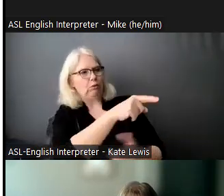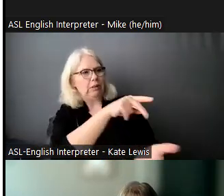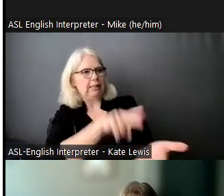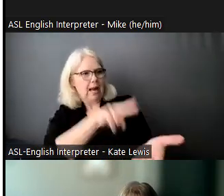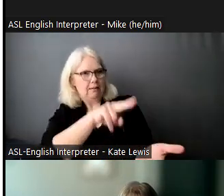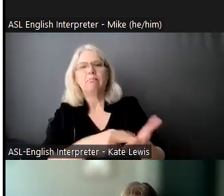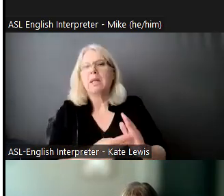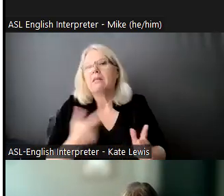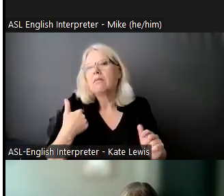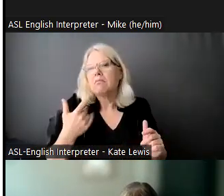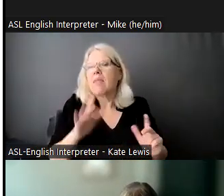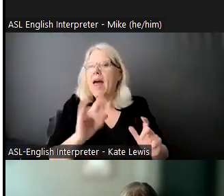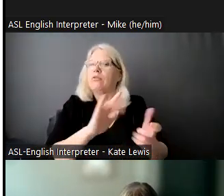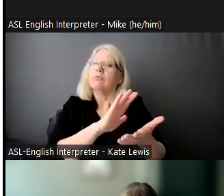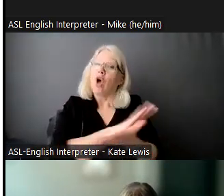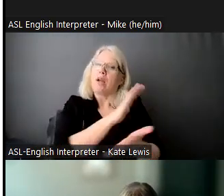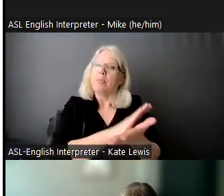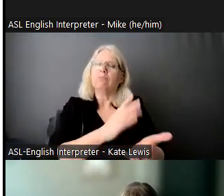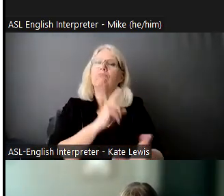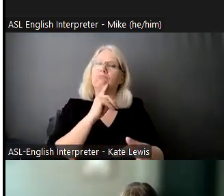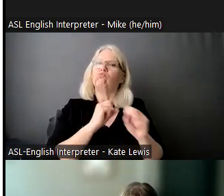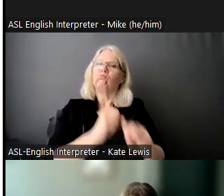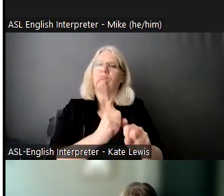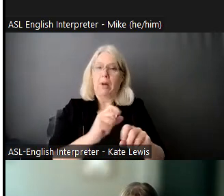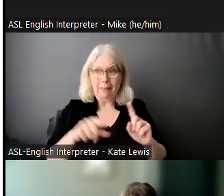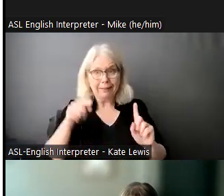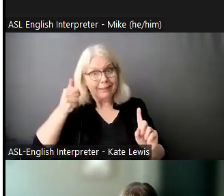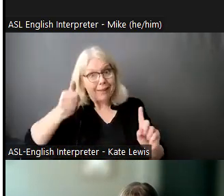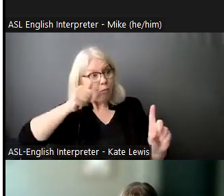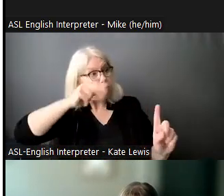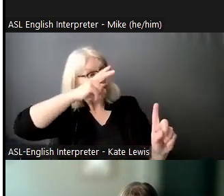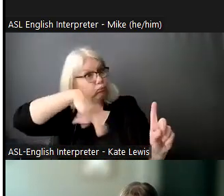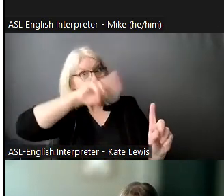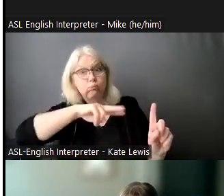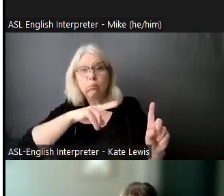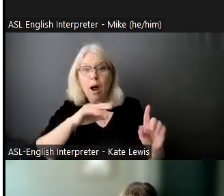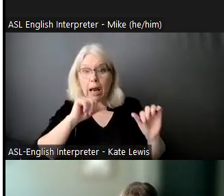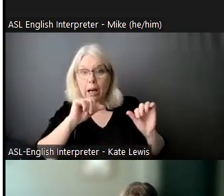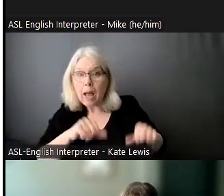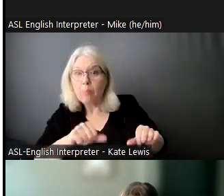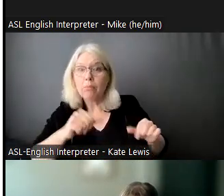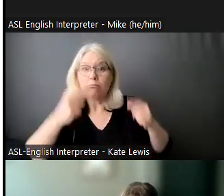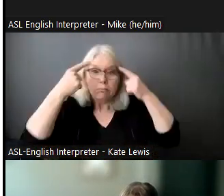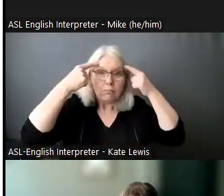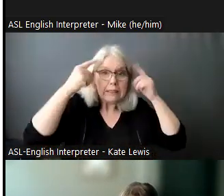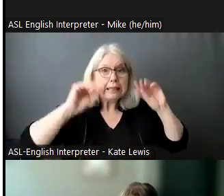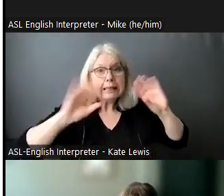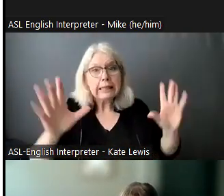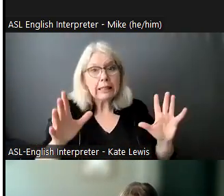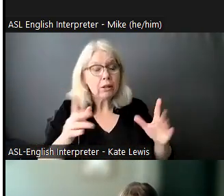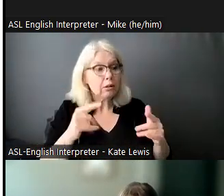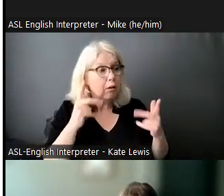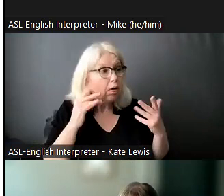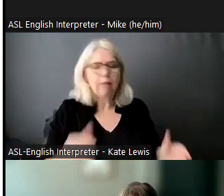validity to the document. They are not trained to do the legal capacity assessment for making a power of